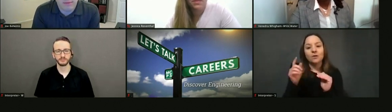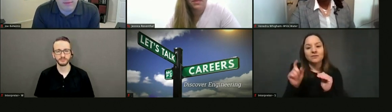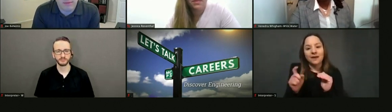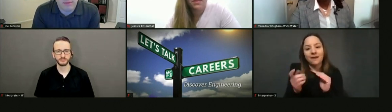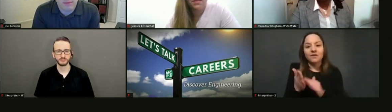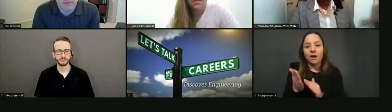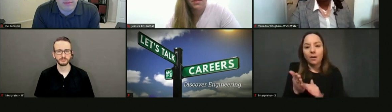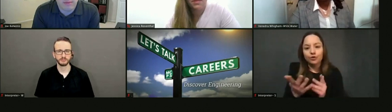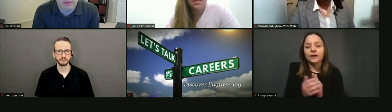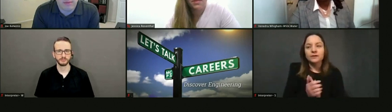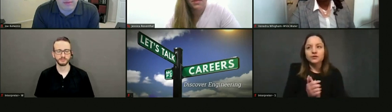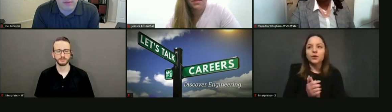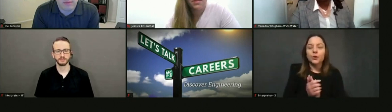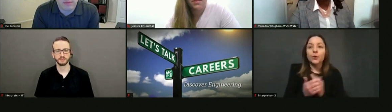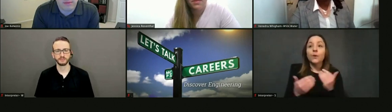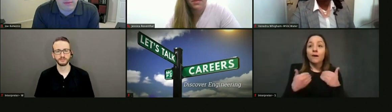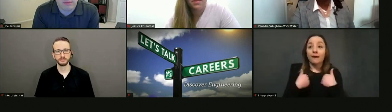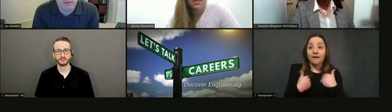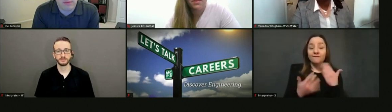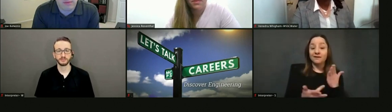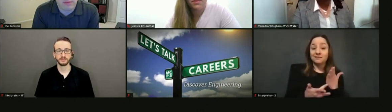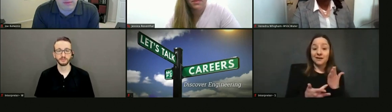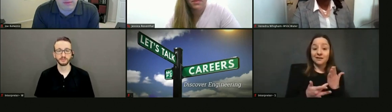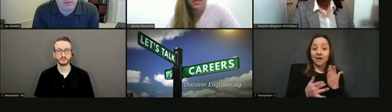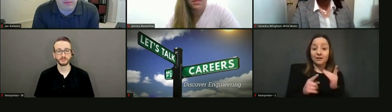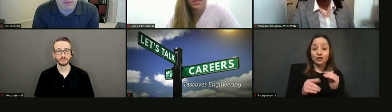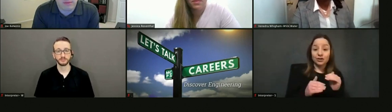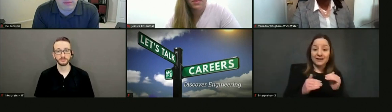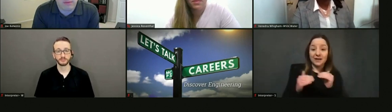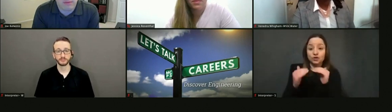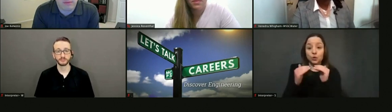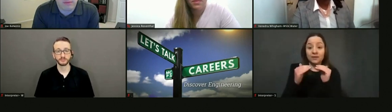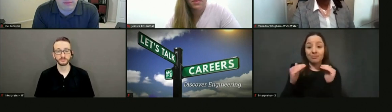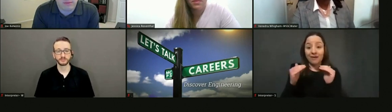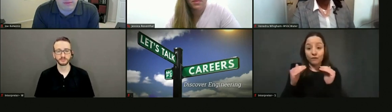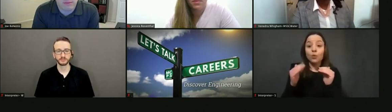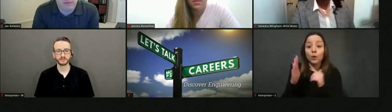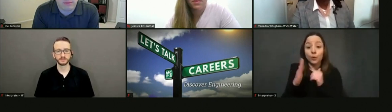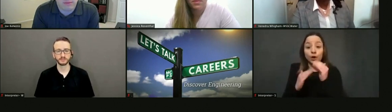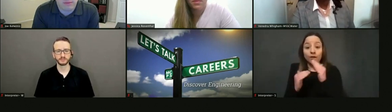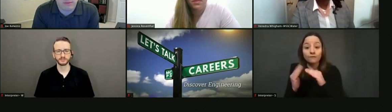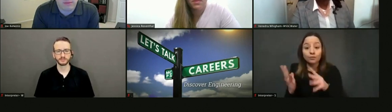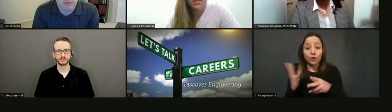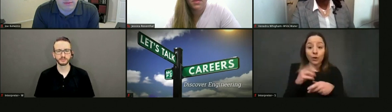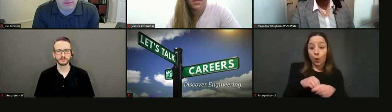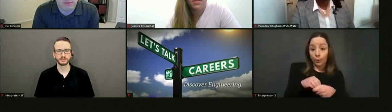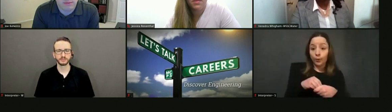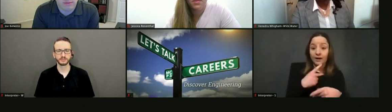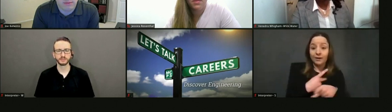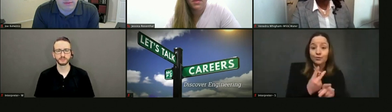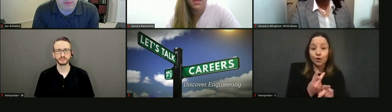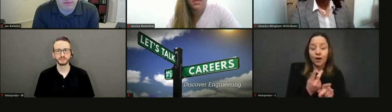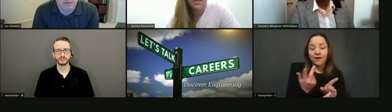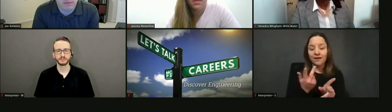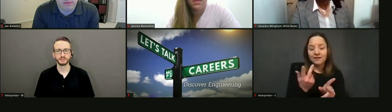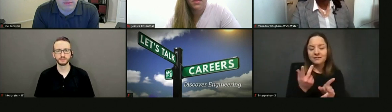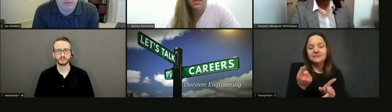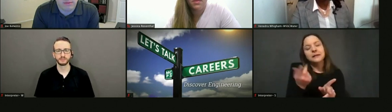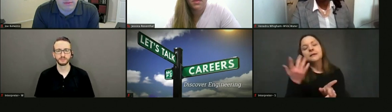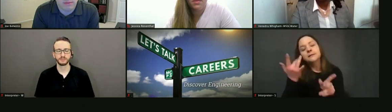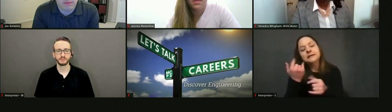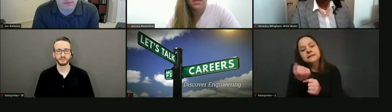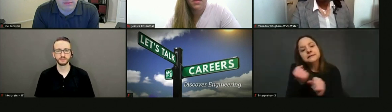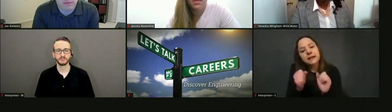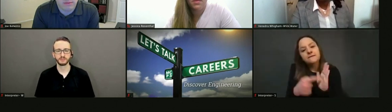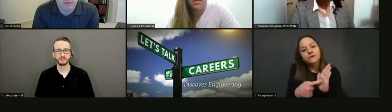So having the technology get to the level where we're comfortable incorporating it into our products due to the safety